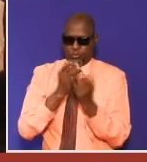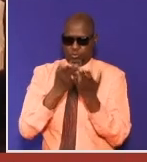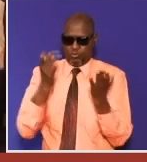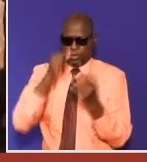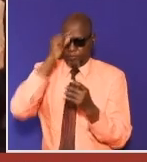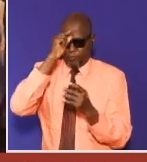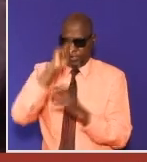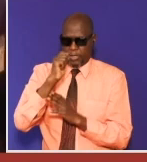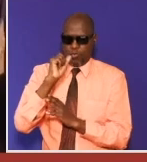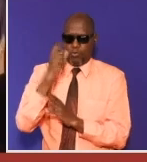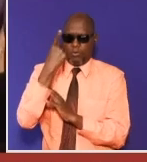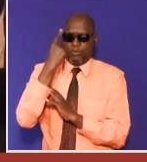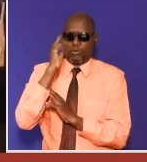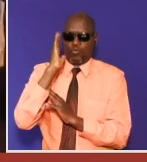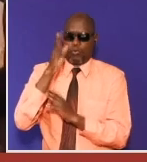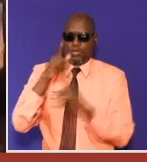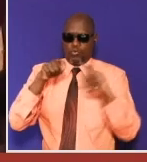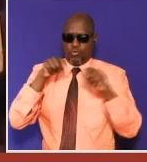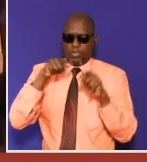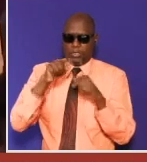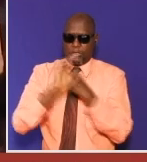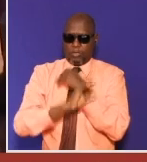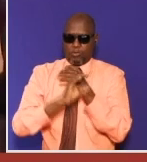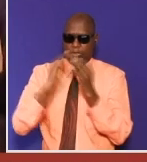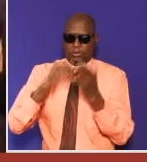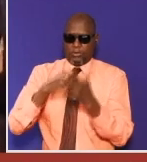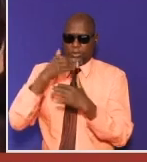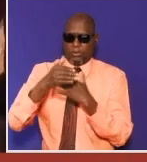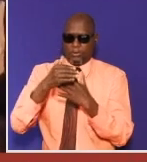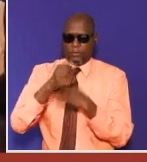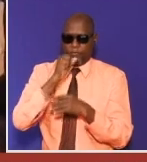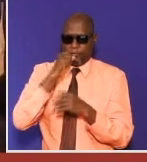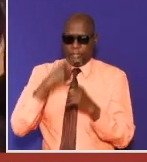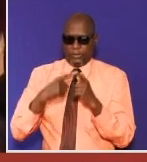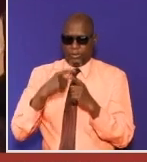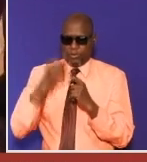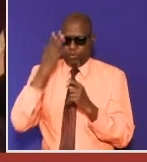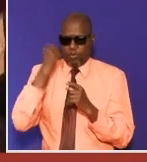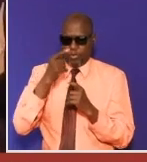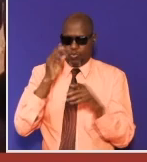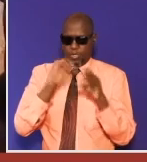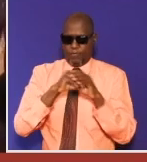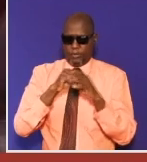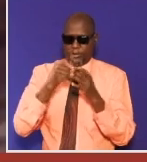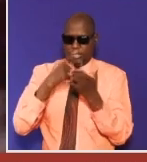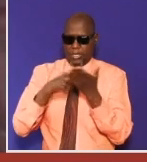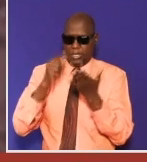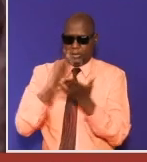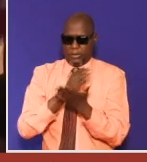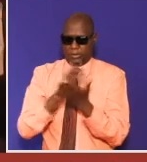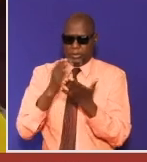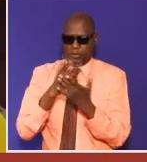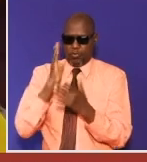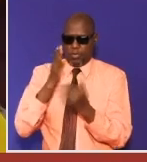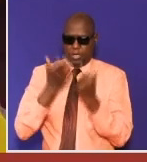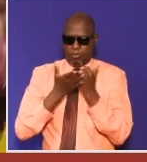of Kenya Kwanza will rule this country for the next 50 years because you are investing in the right sector that will take this